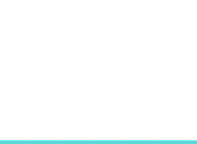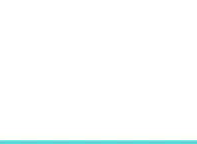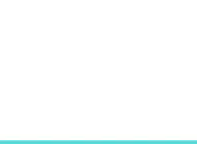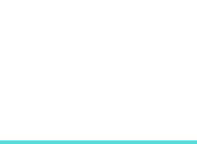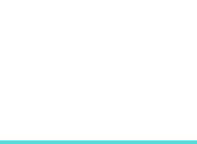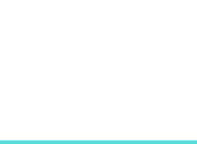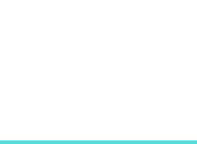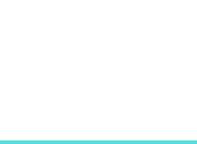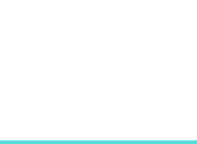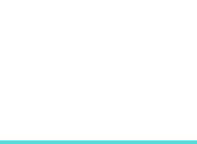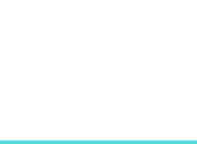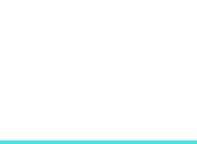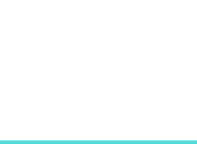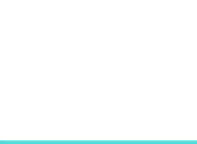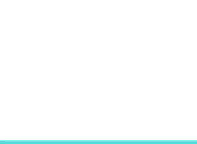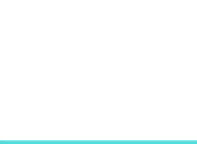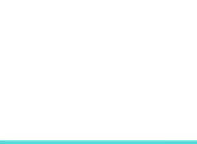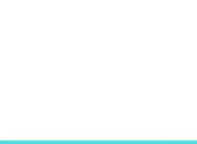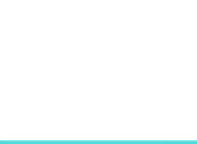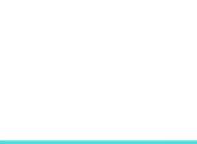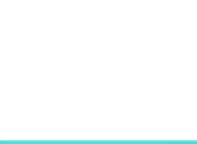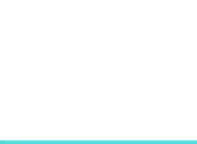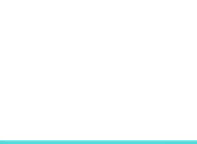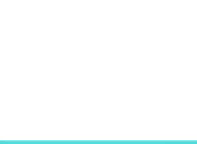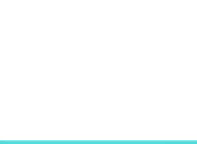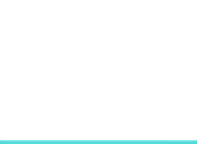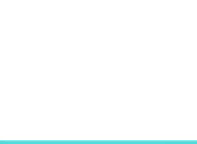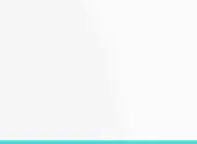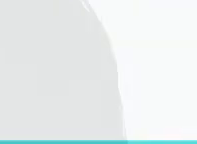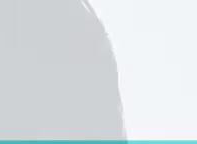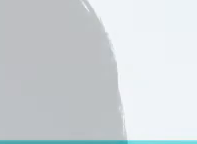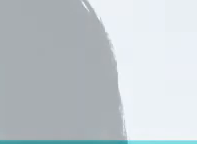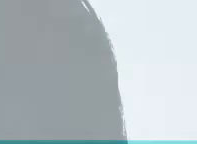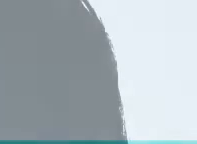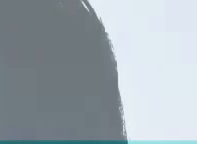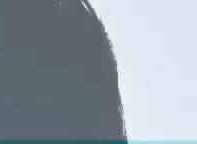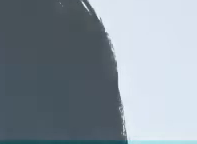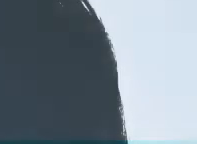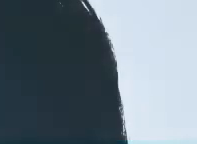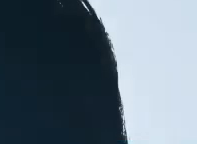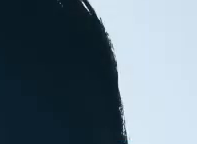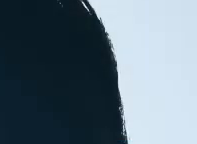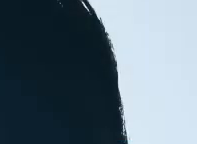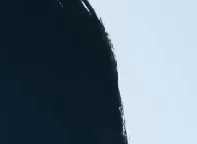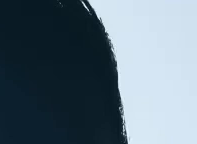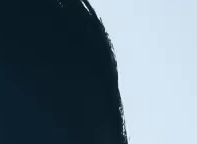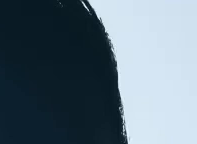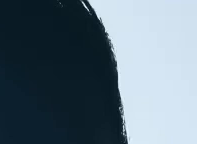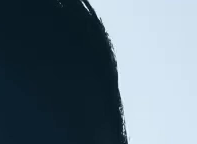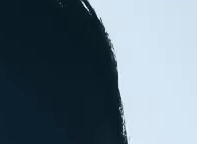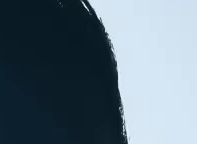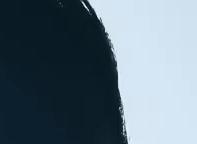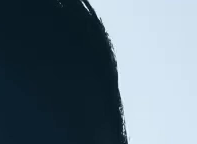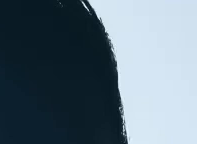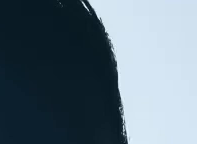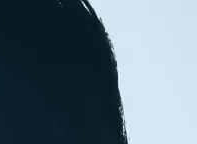senses, taste, hearing, sight, touch, and smell, our brains take in millions of bits of information every moment. If